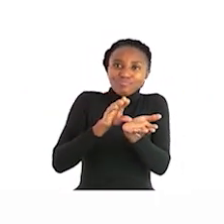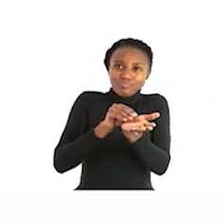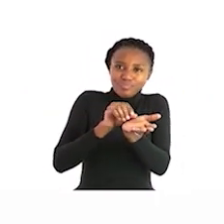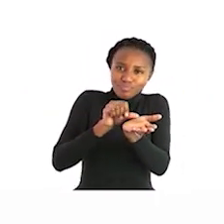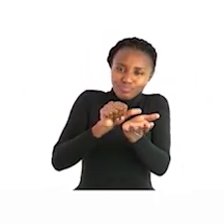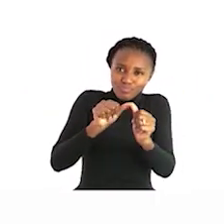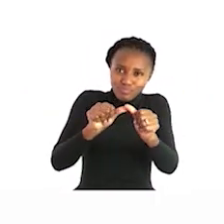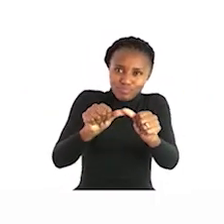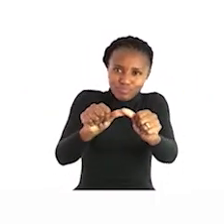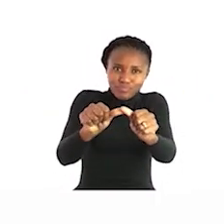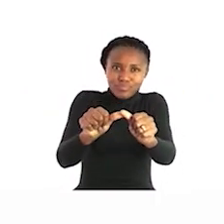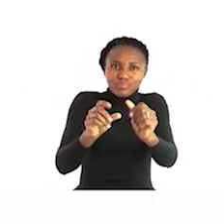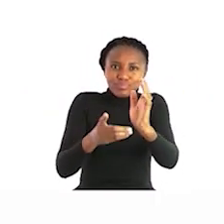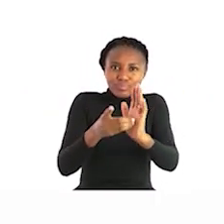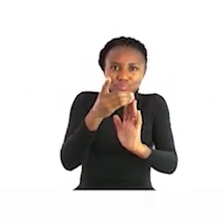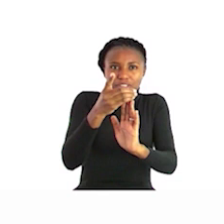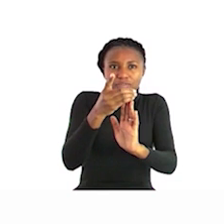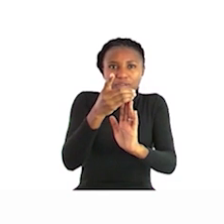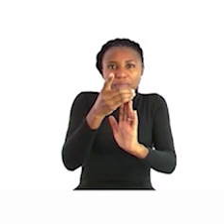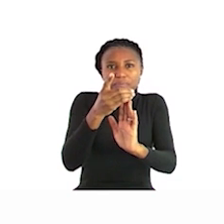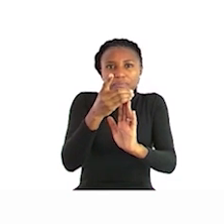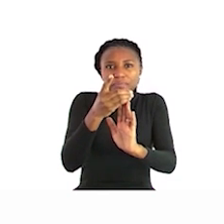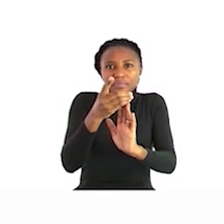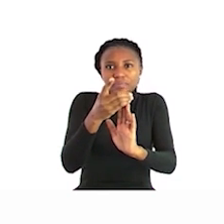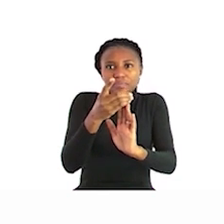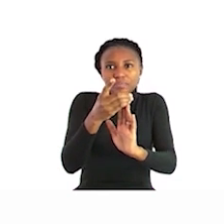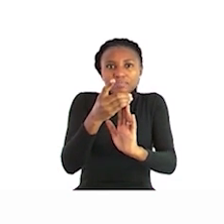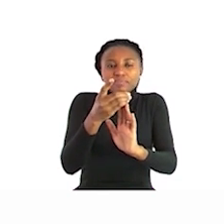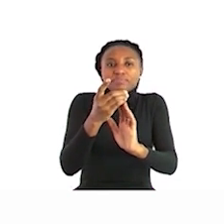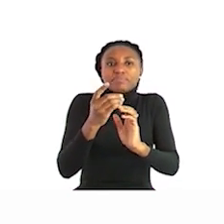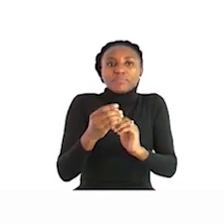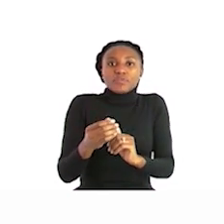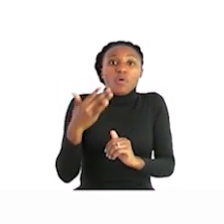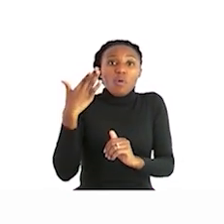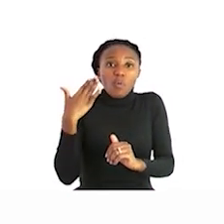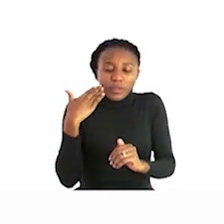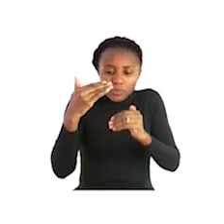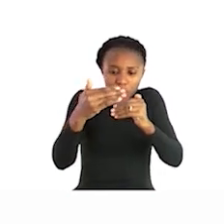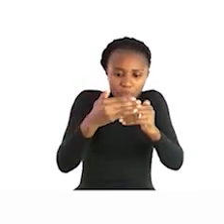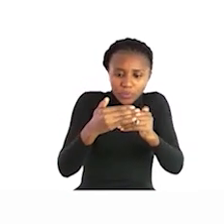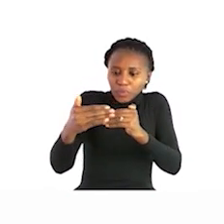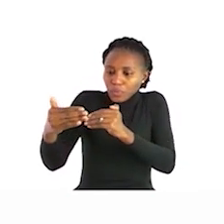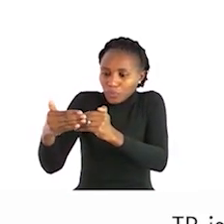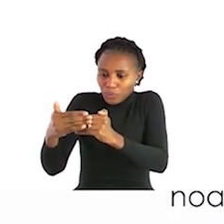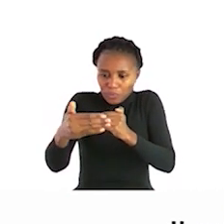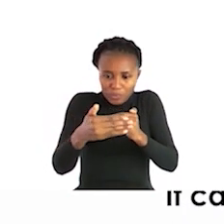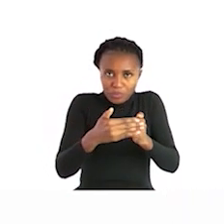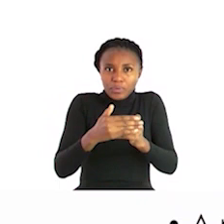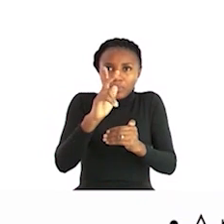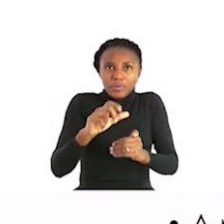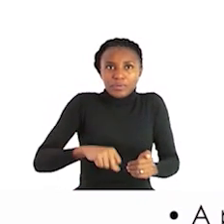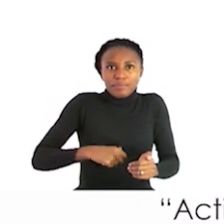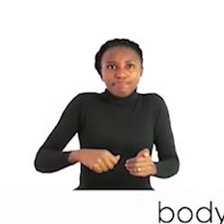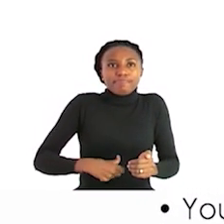it can also be spread by or when you are in close contact with someone who has the disease.